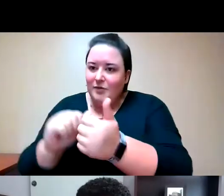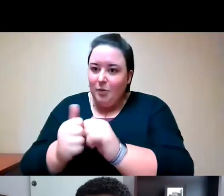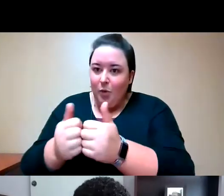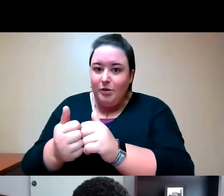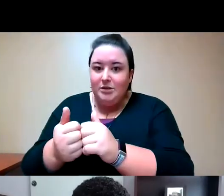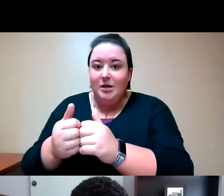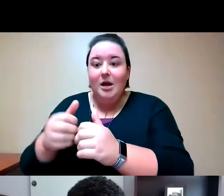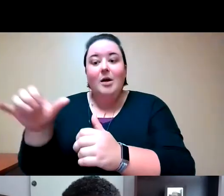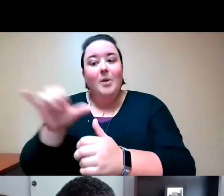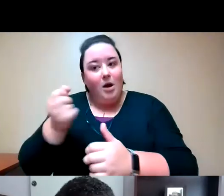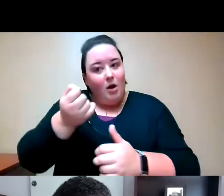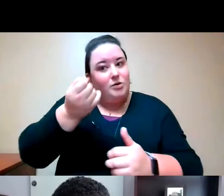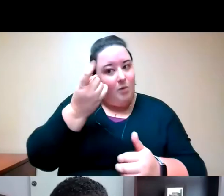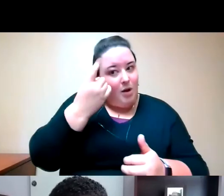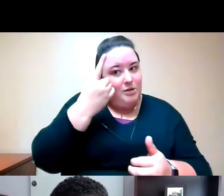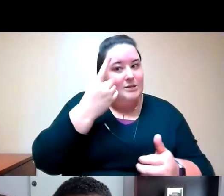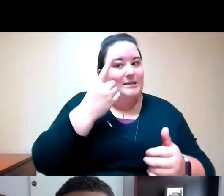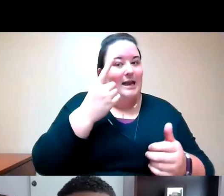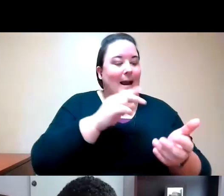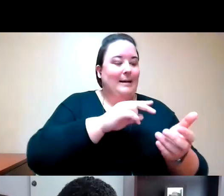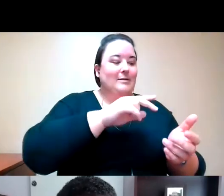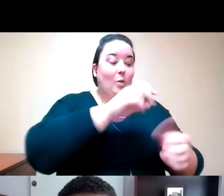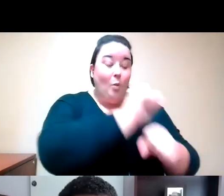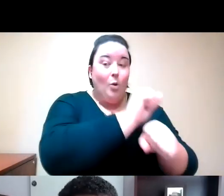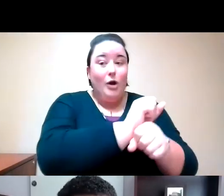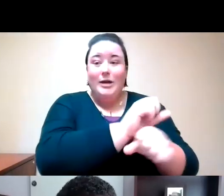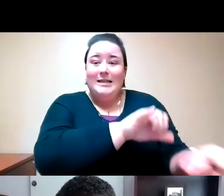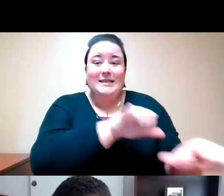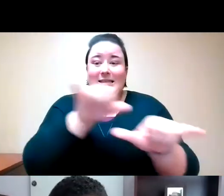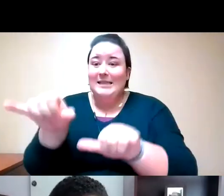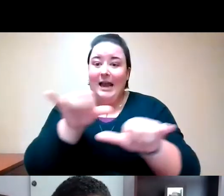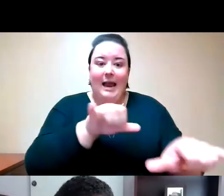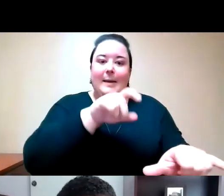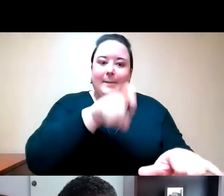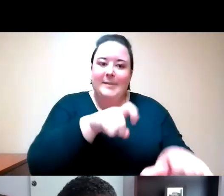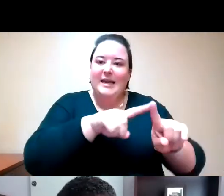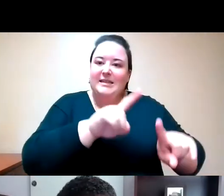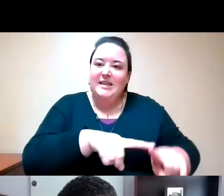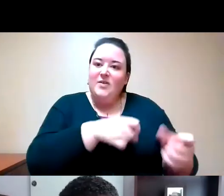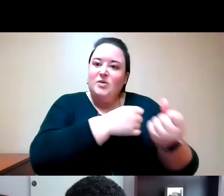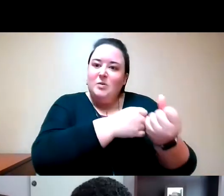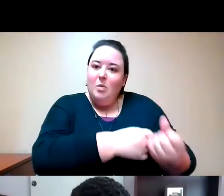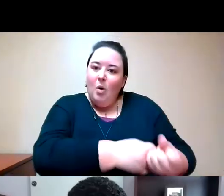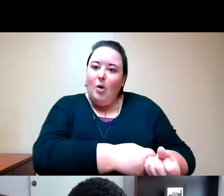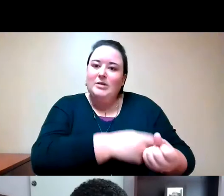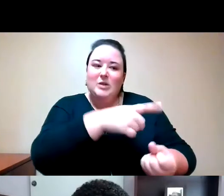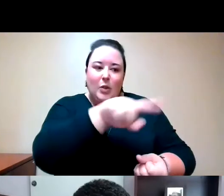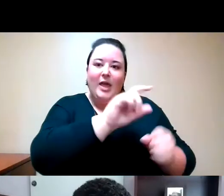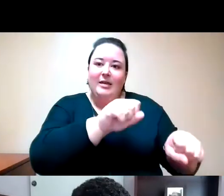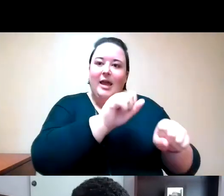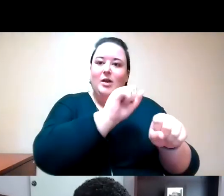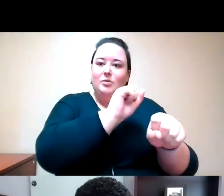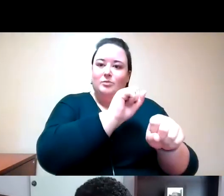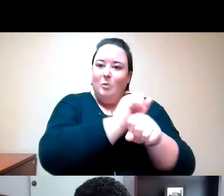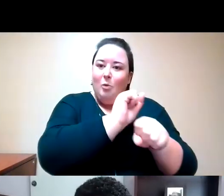the workplace to allow someone to then be optimal in their work environment. Now, that is something that, once again, I